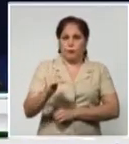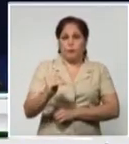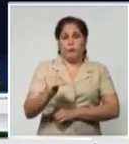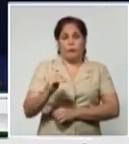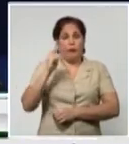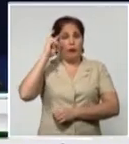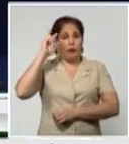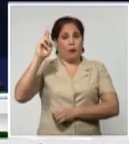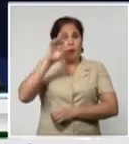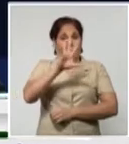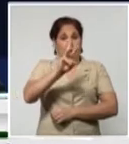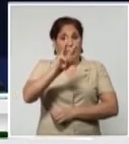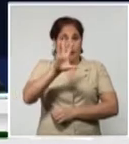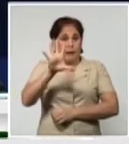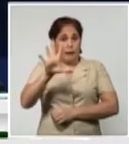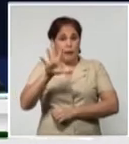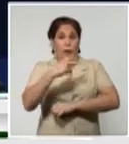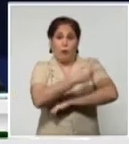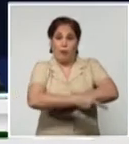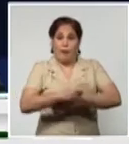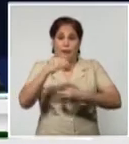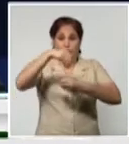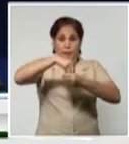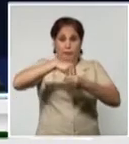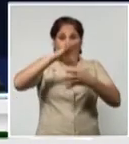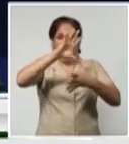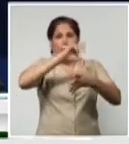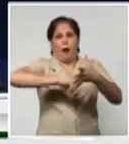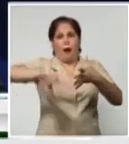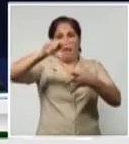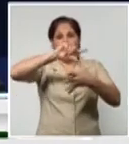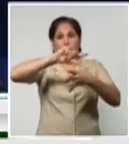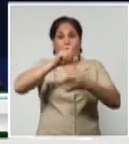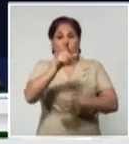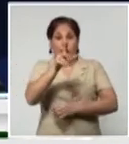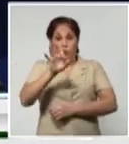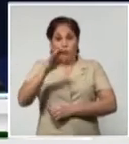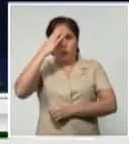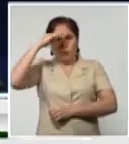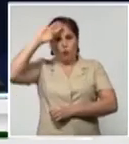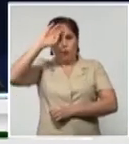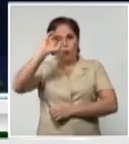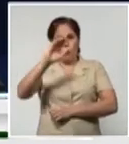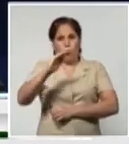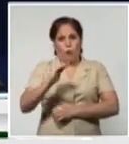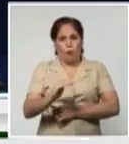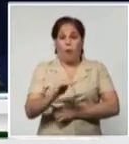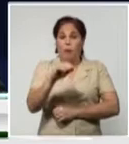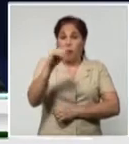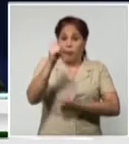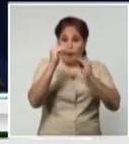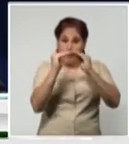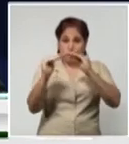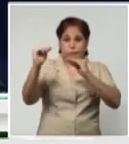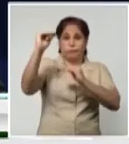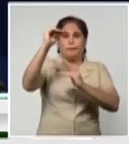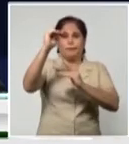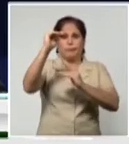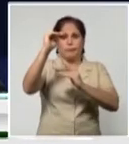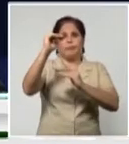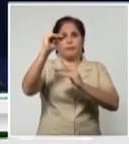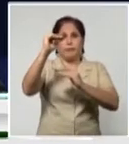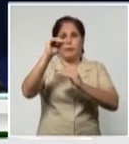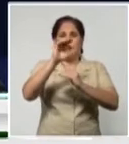of the 35 countries that make up the region. And 10 of these countries have a fatality rate higher than